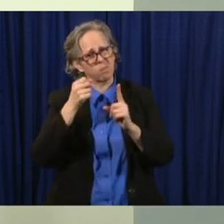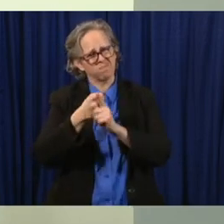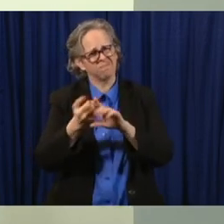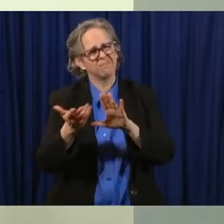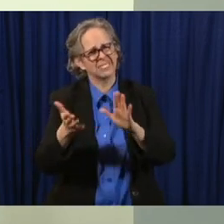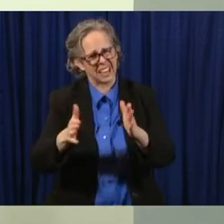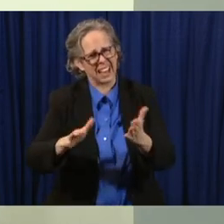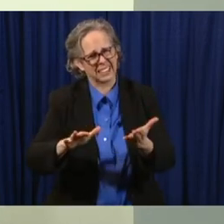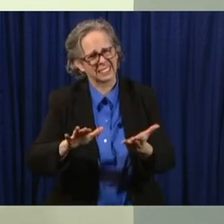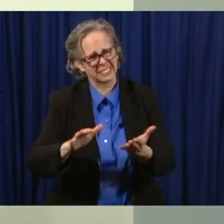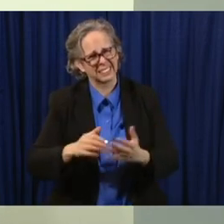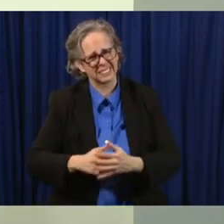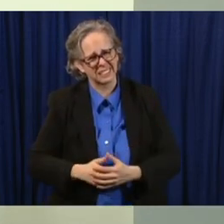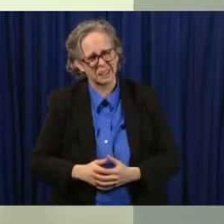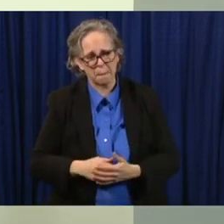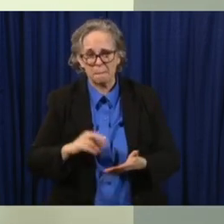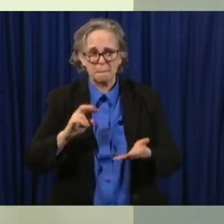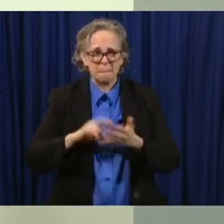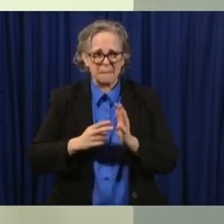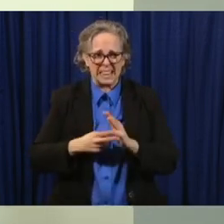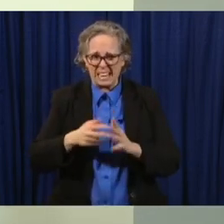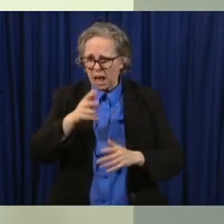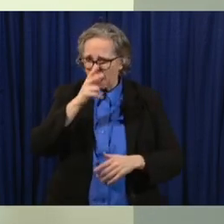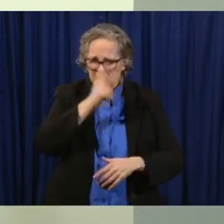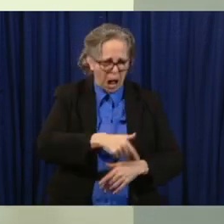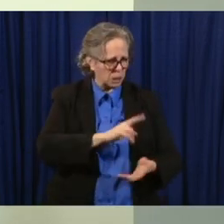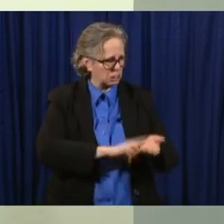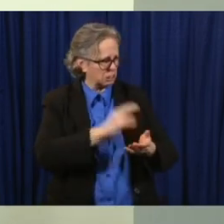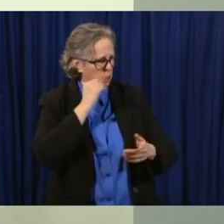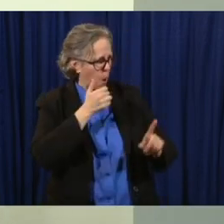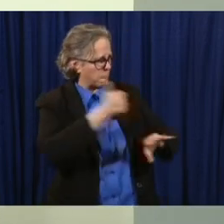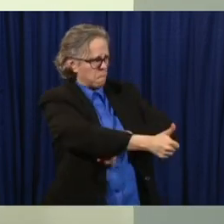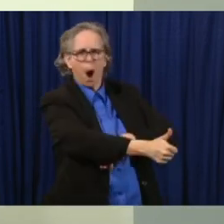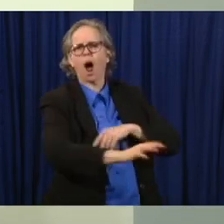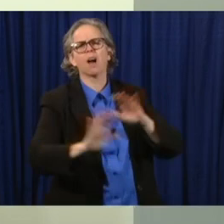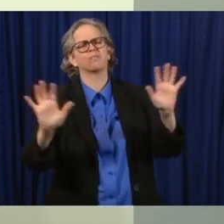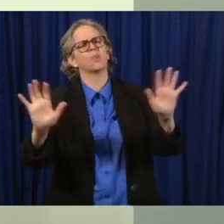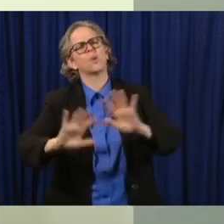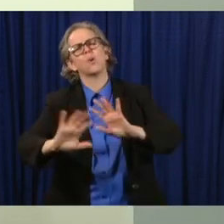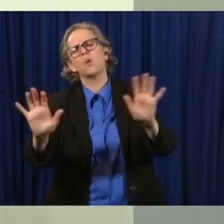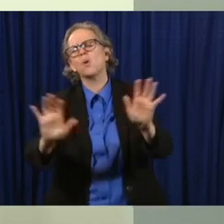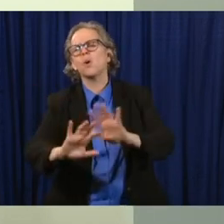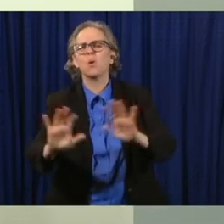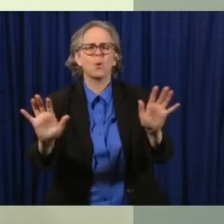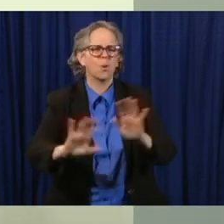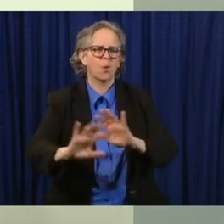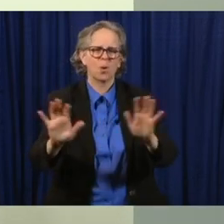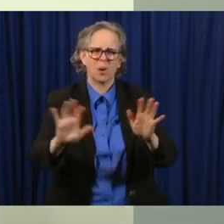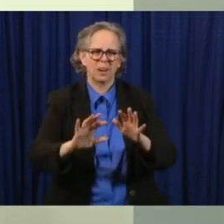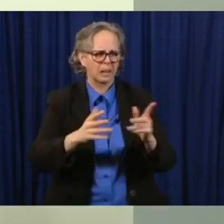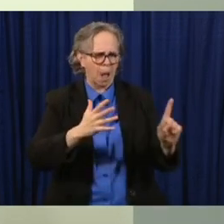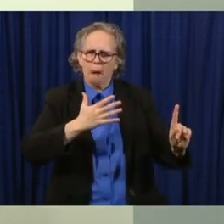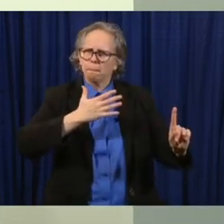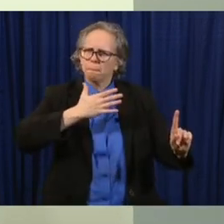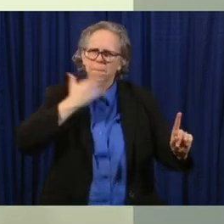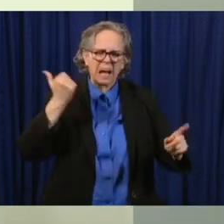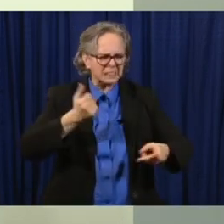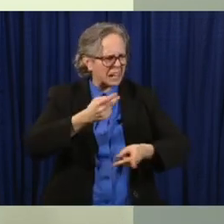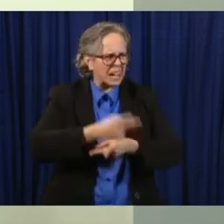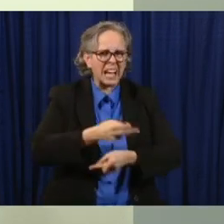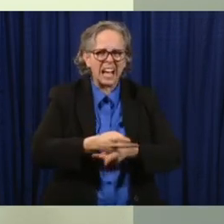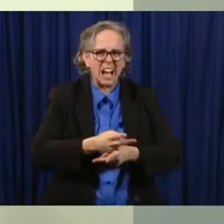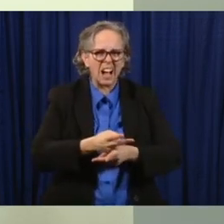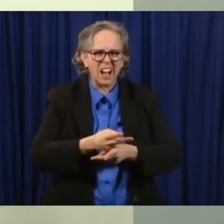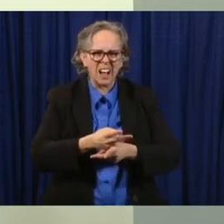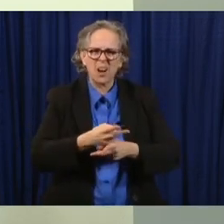getting bad care. They might be getting the best of care. And so it's really important for all facilities and all